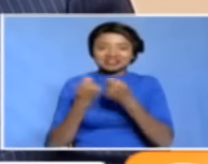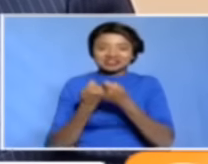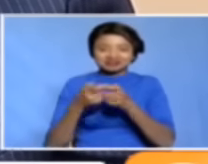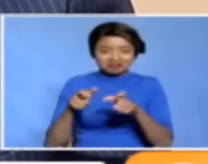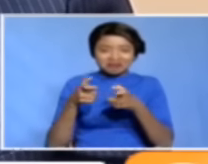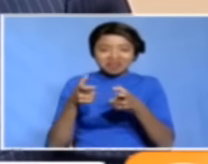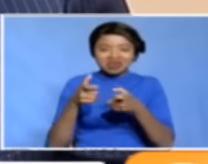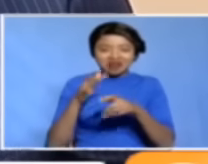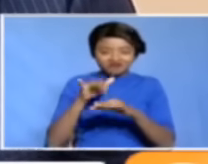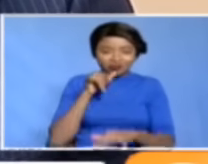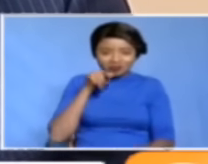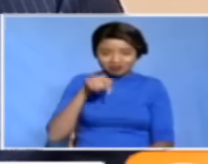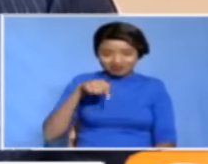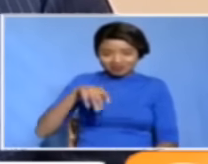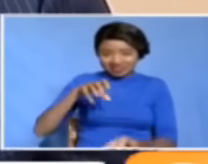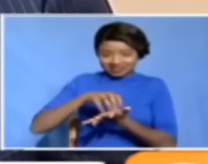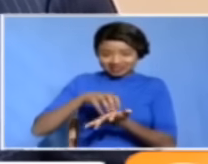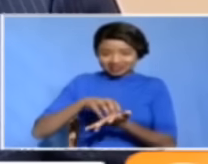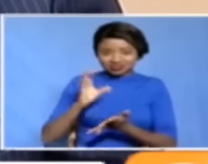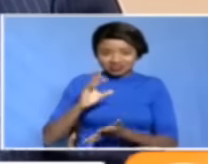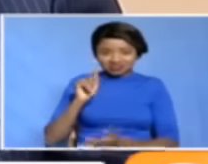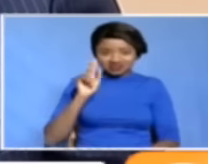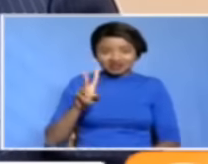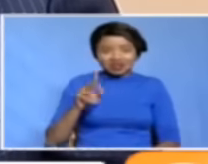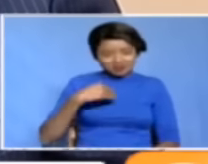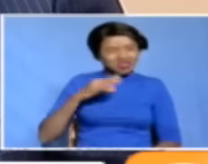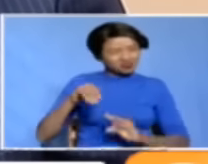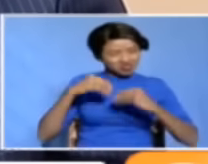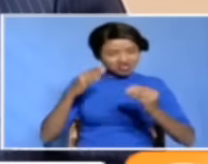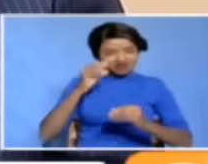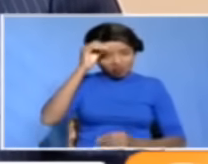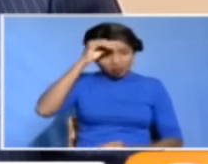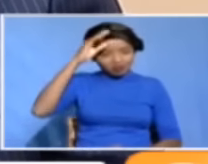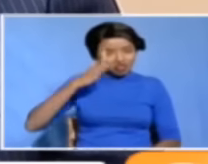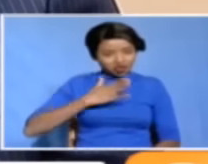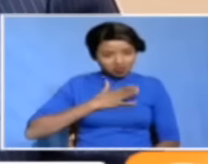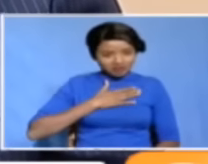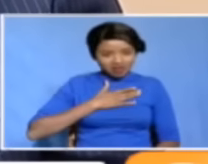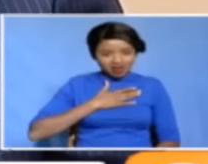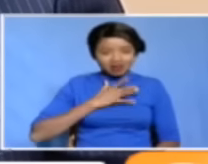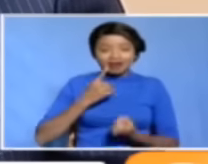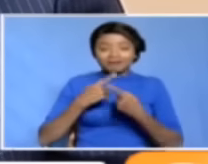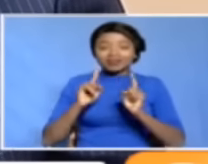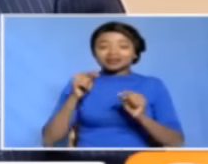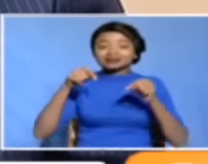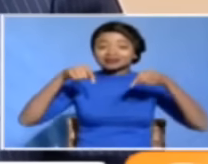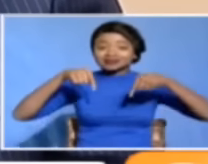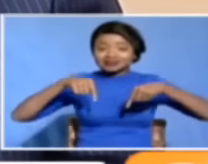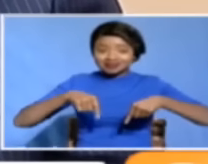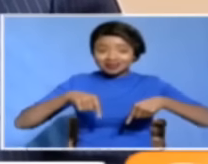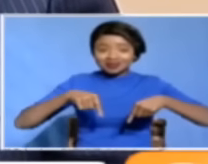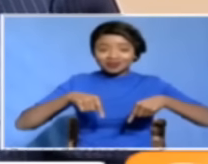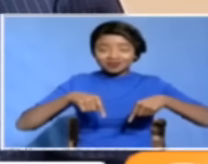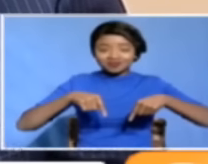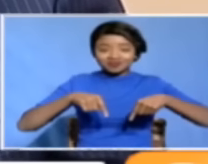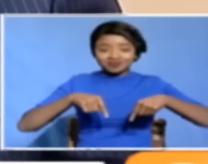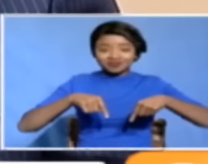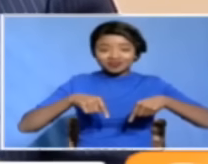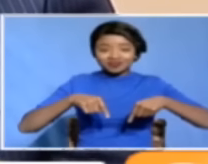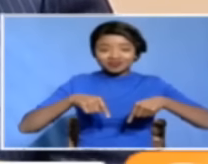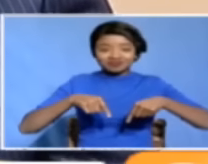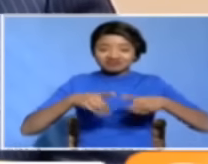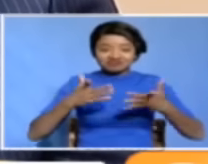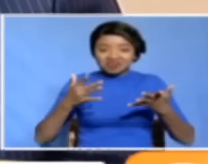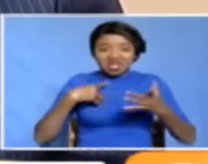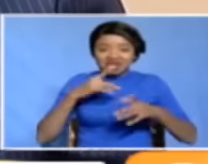a media crew from your station. I'll give my opinion. But for now, in the absence of a referendum